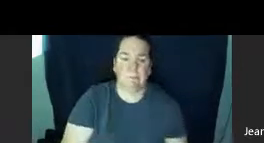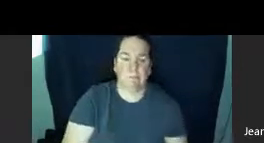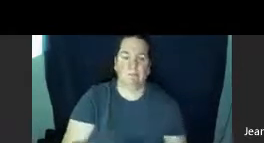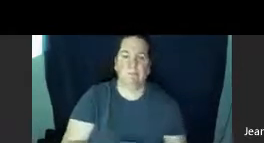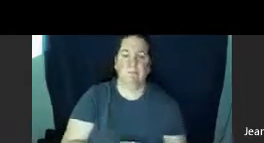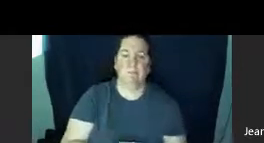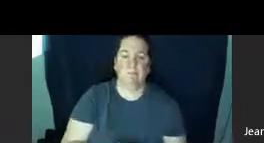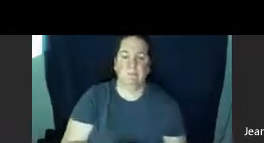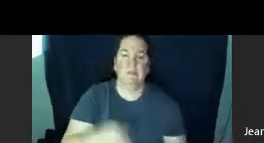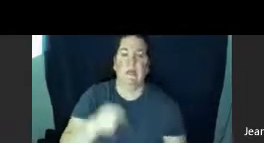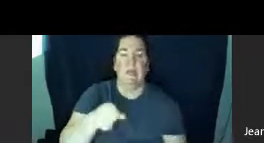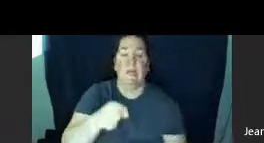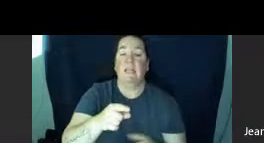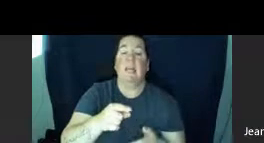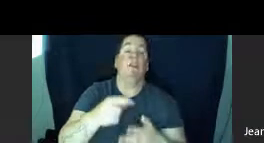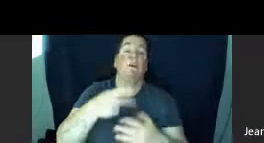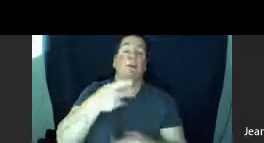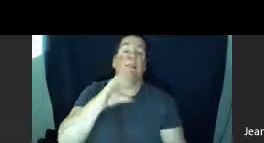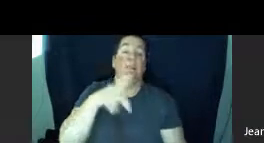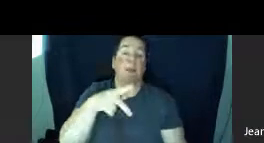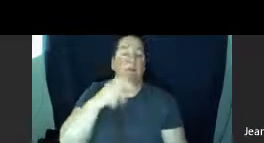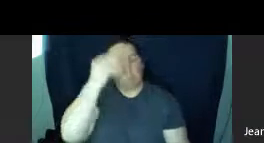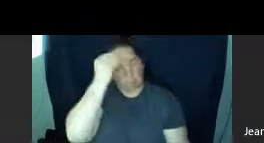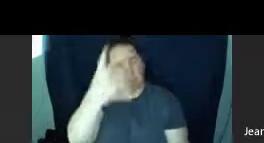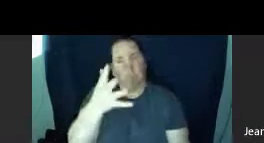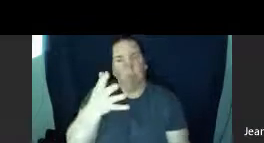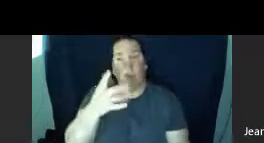if they recommend that over a different one.